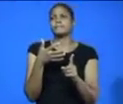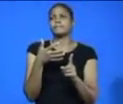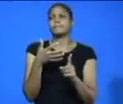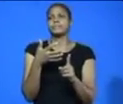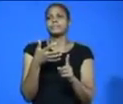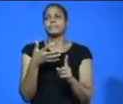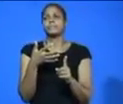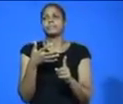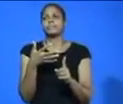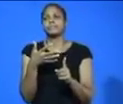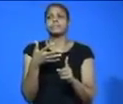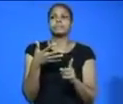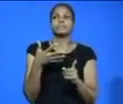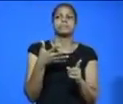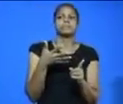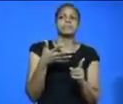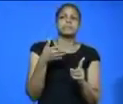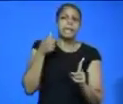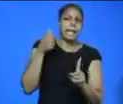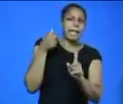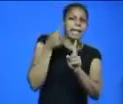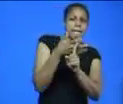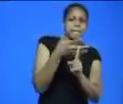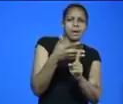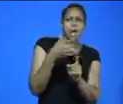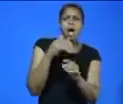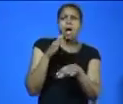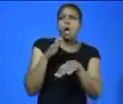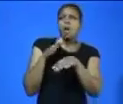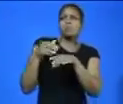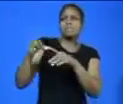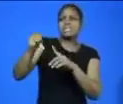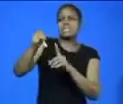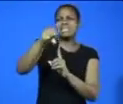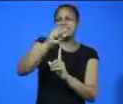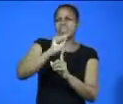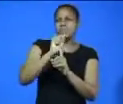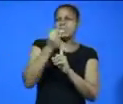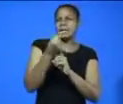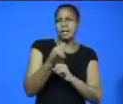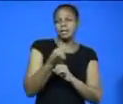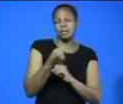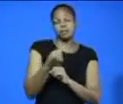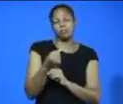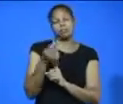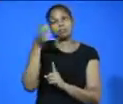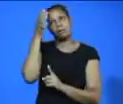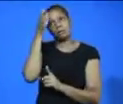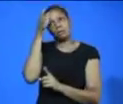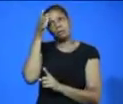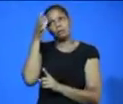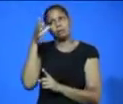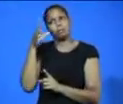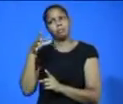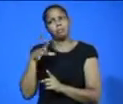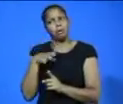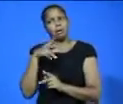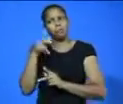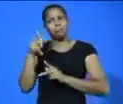Its impact on his society. I'm going to say it again. Mankind in his